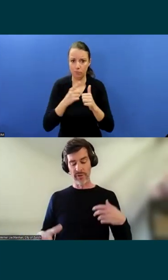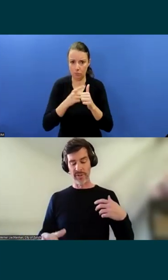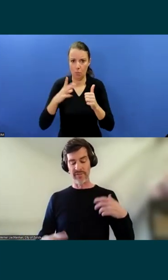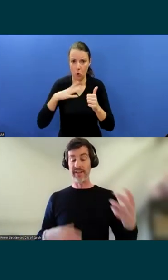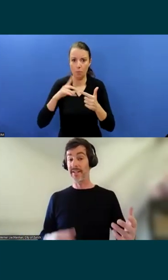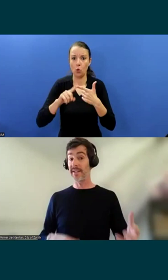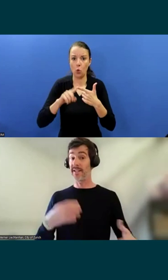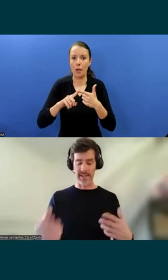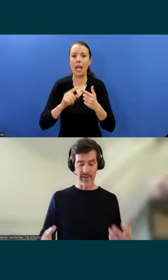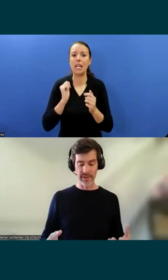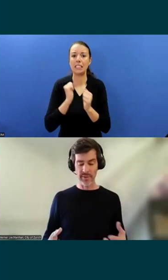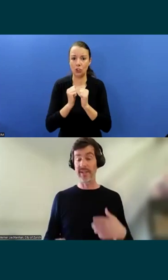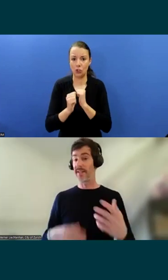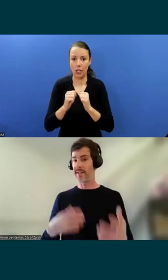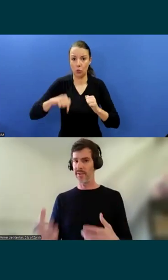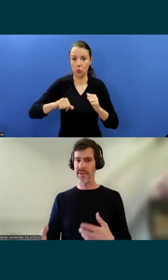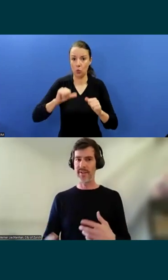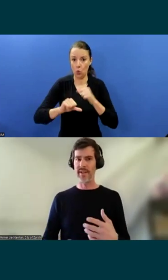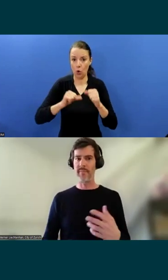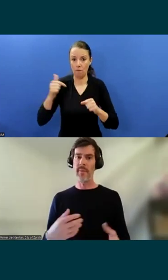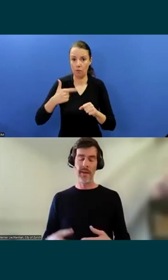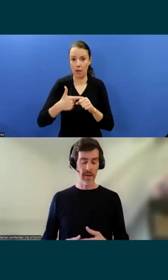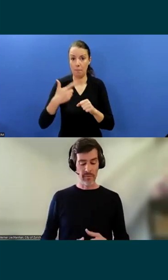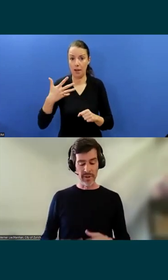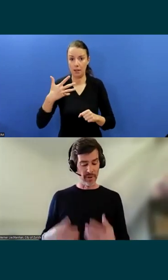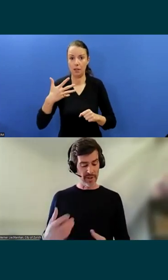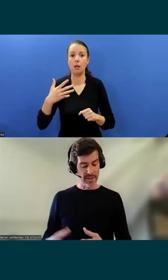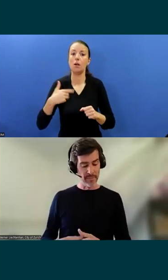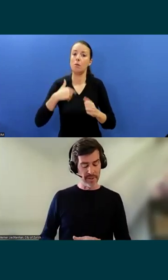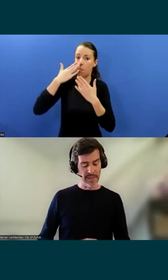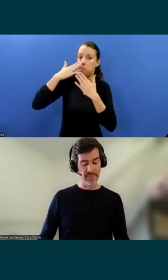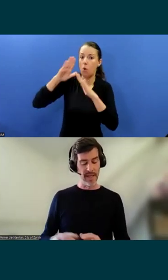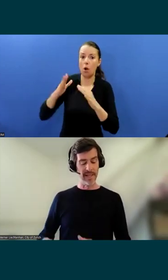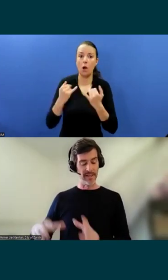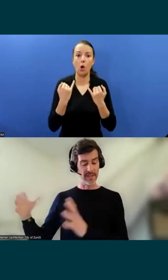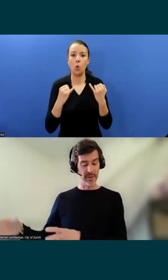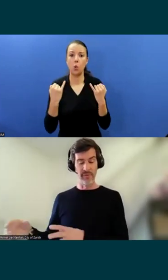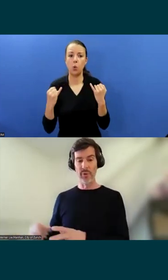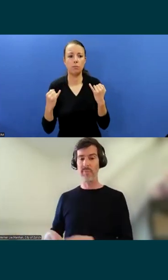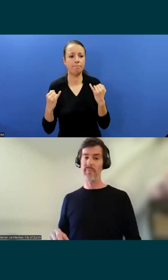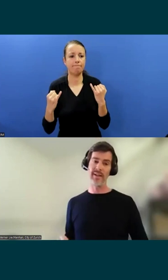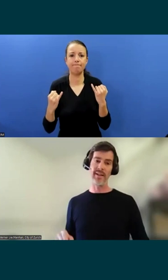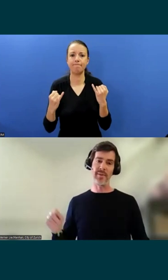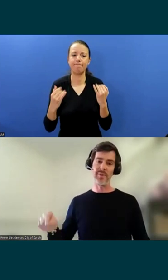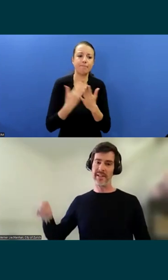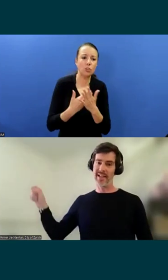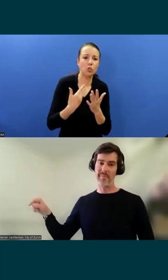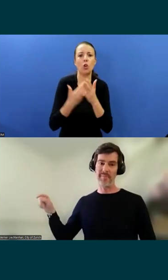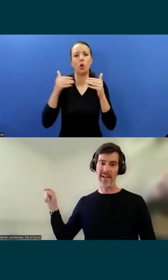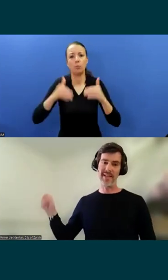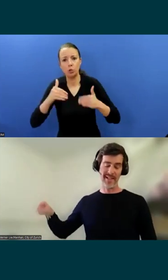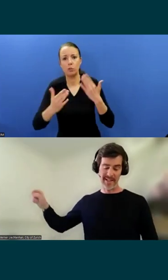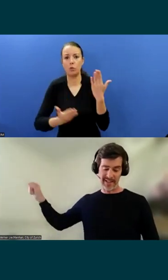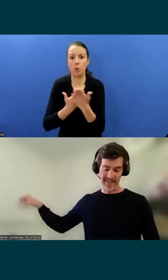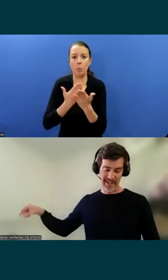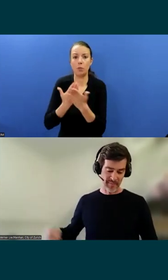showed first variants and scenarios and discussed them with the participants. And at the third forum, which will take